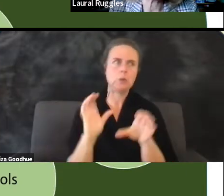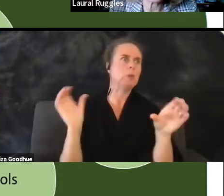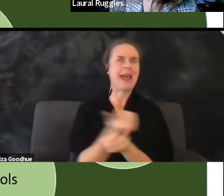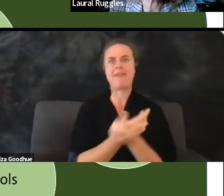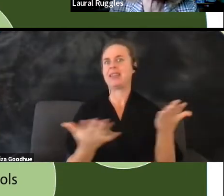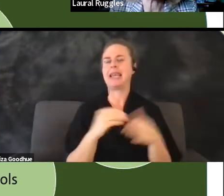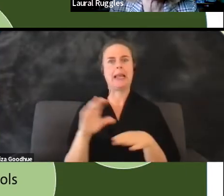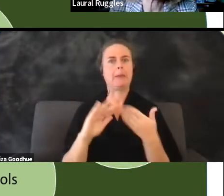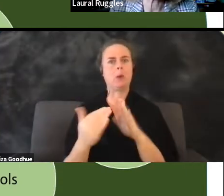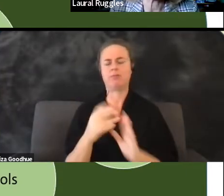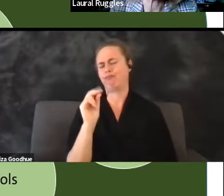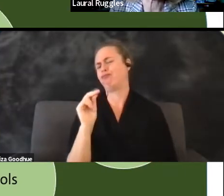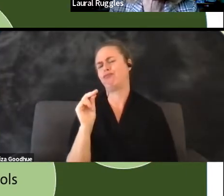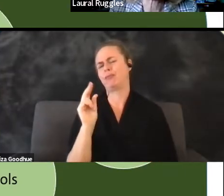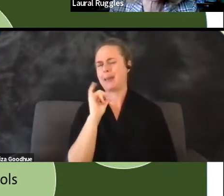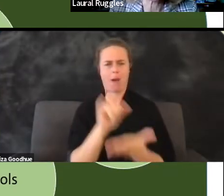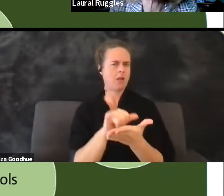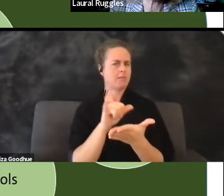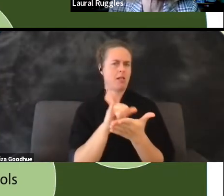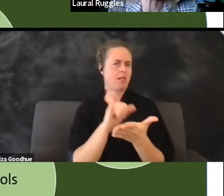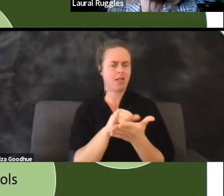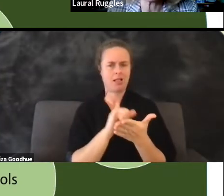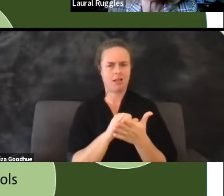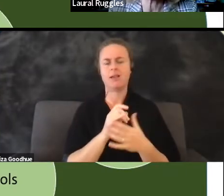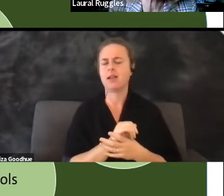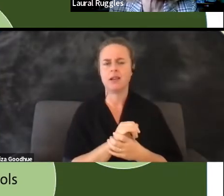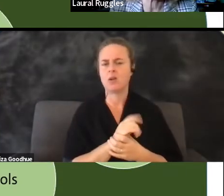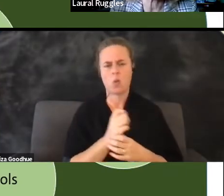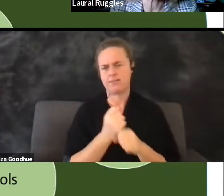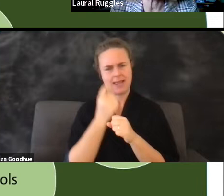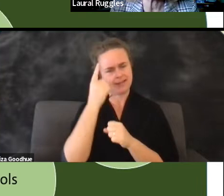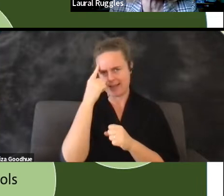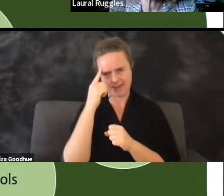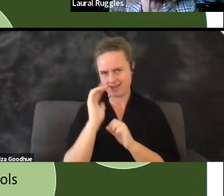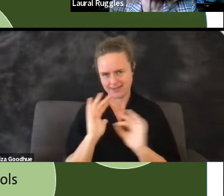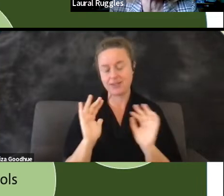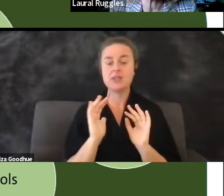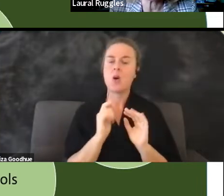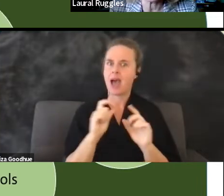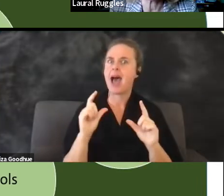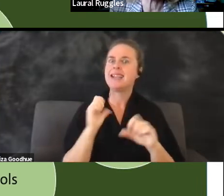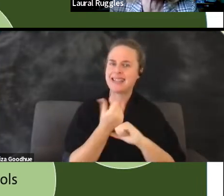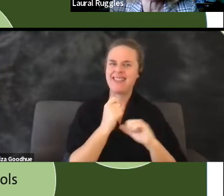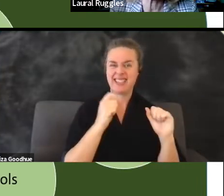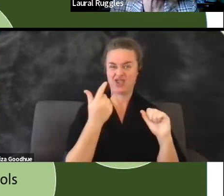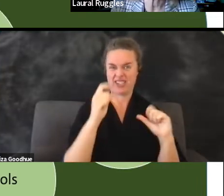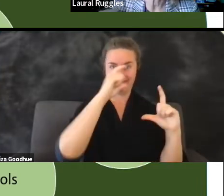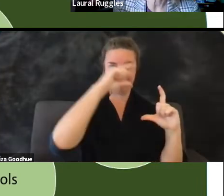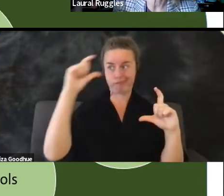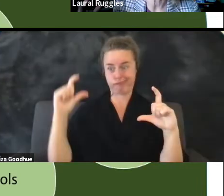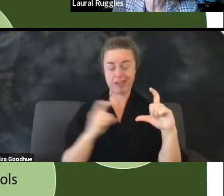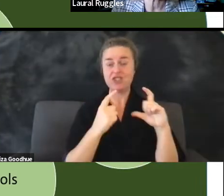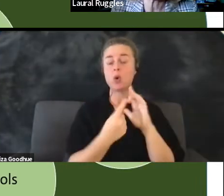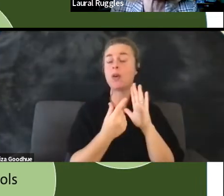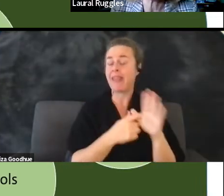would be impossible, and it wouldn't make sense. So I did this to show how with the Well-Nourished, some of